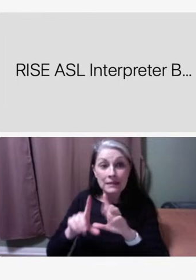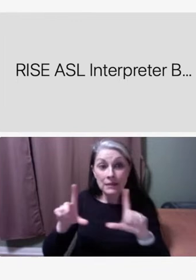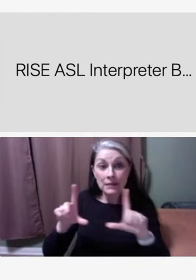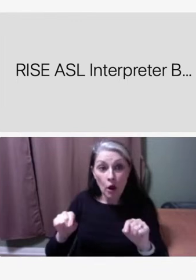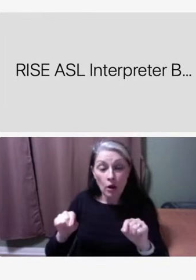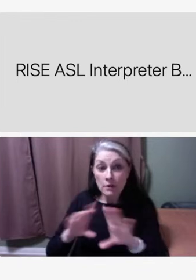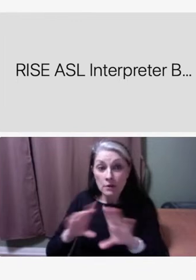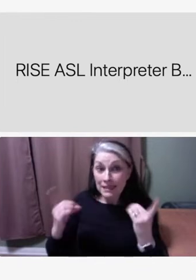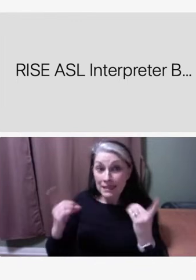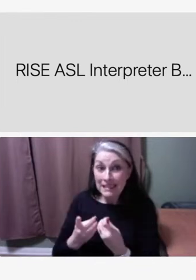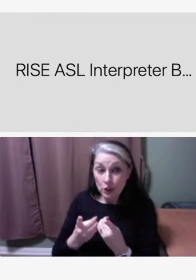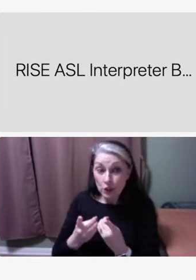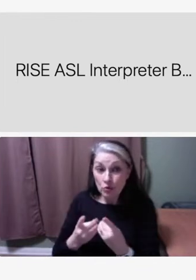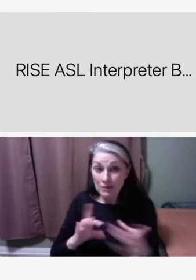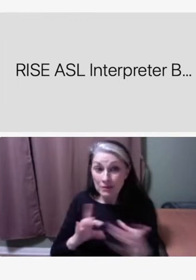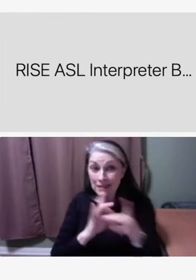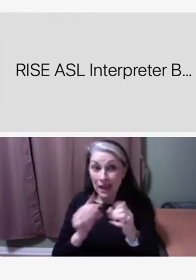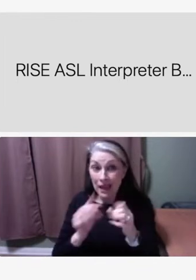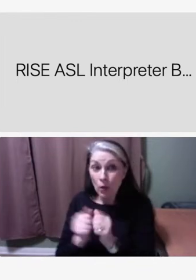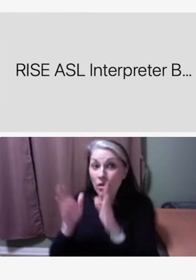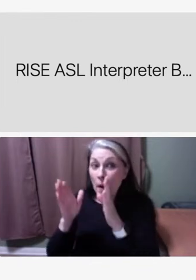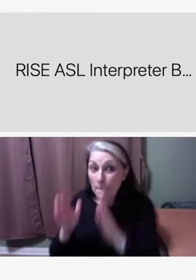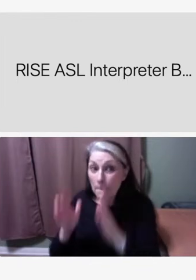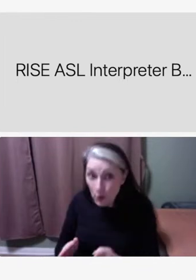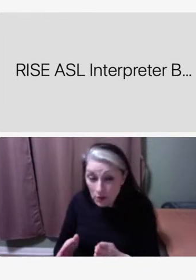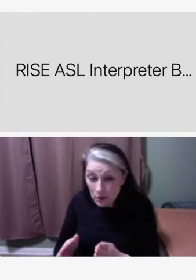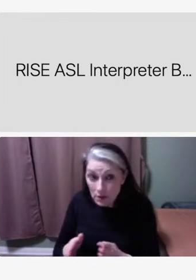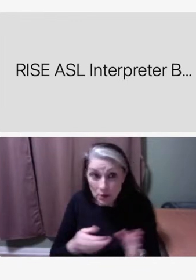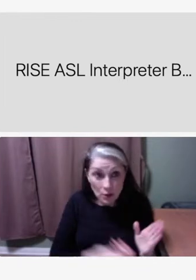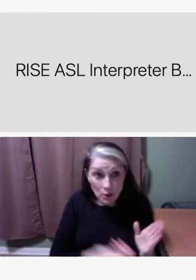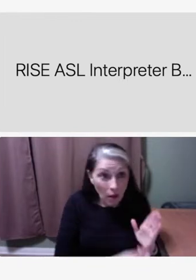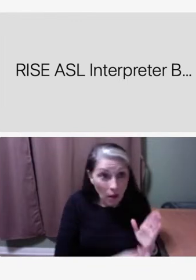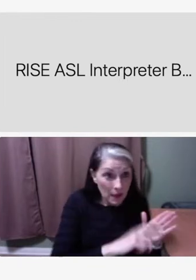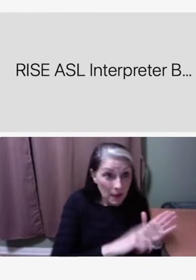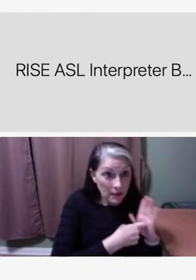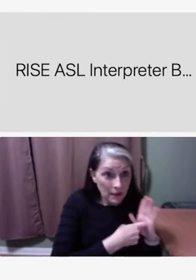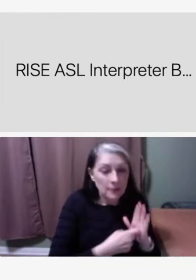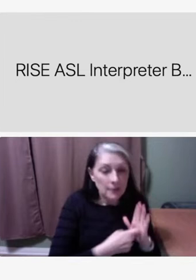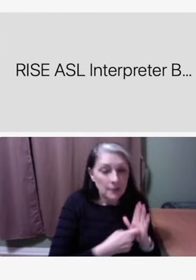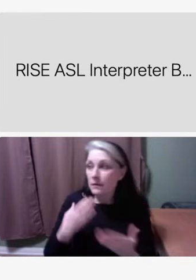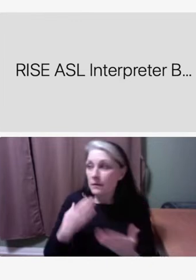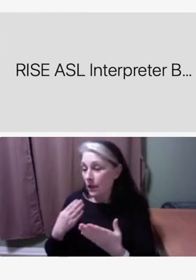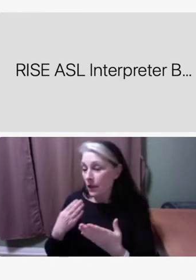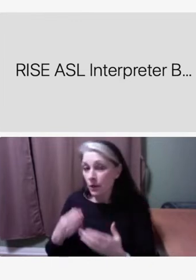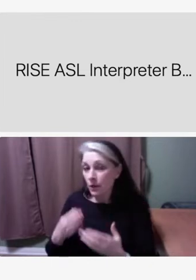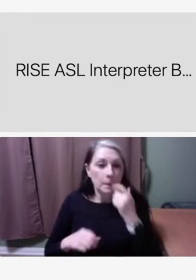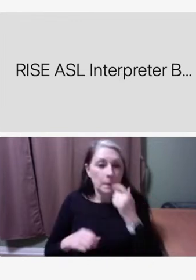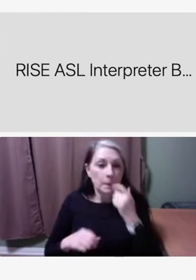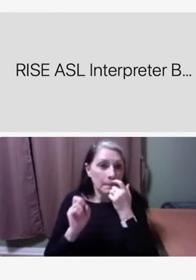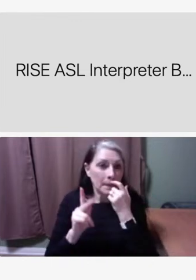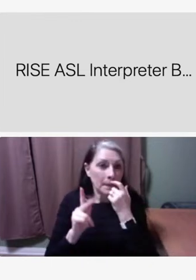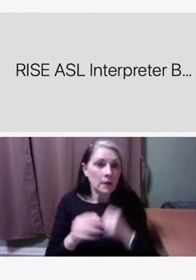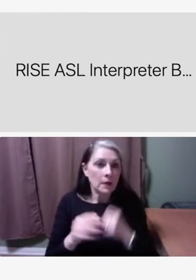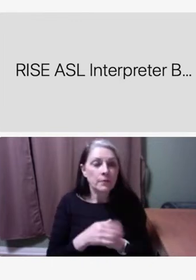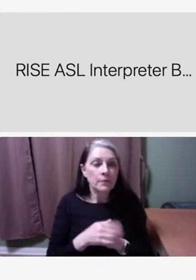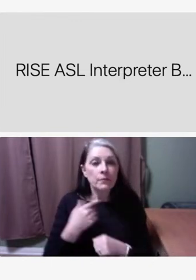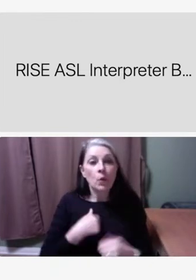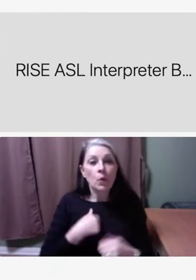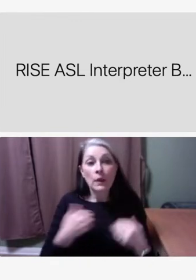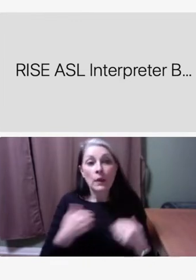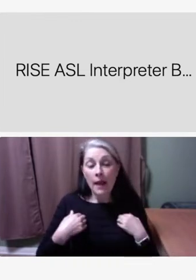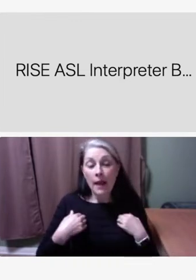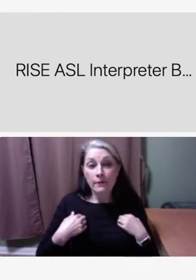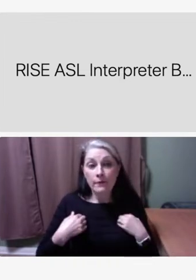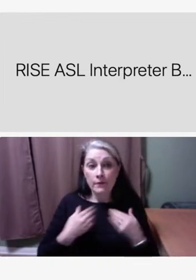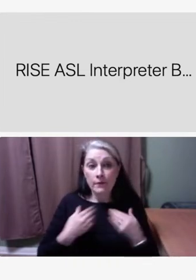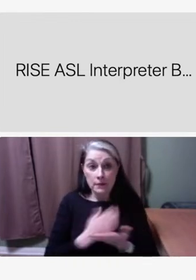Thank you. And I'll just add that we pilot the access. In fact, we're wearing some now. Obviously